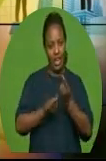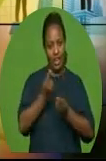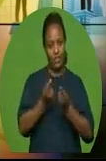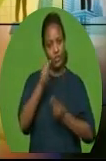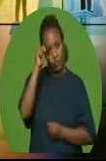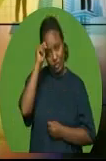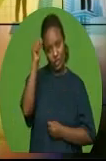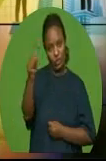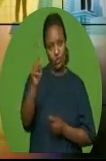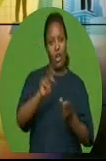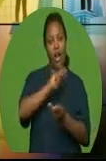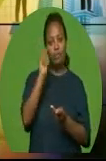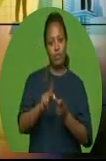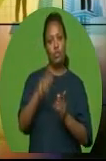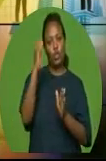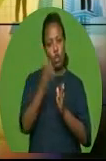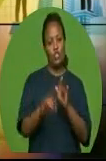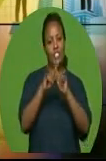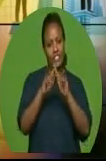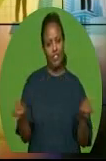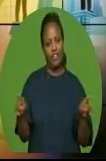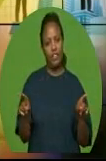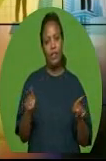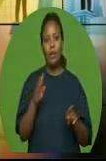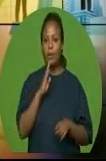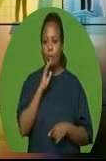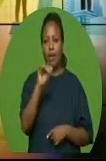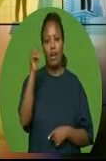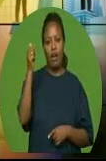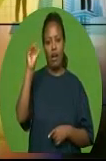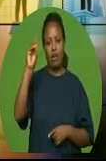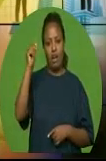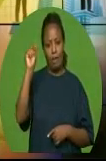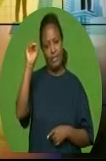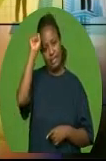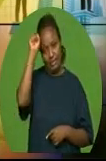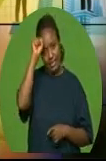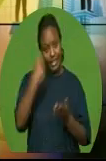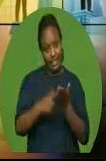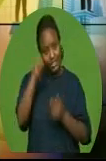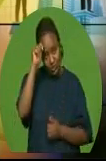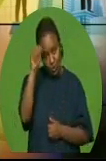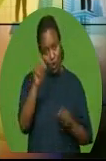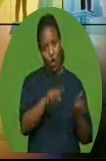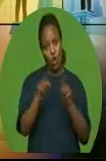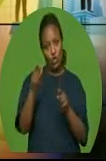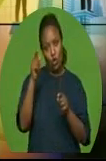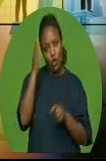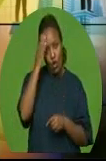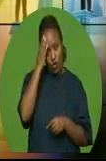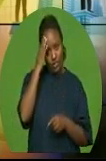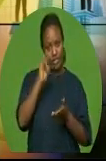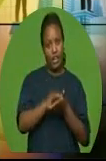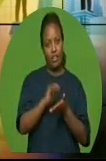trade, which is the theory of absolute cost difference by Adam Smith. This theory is also